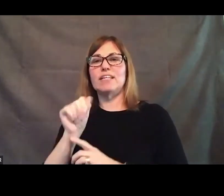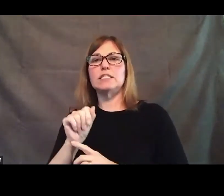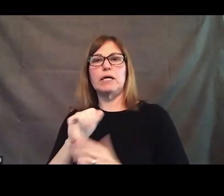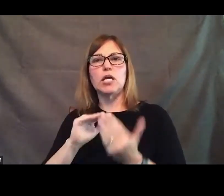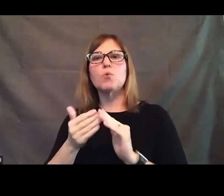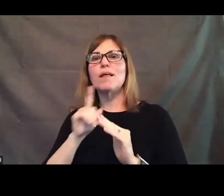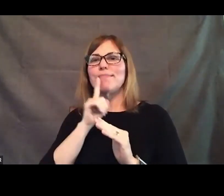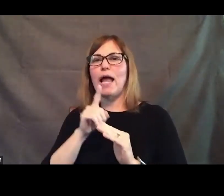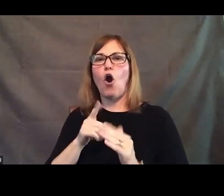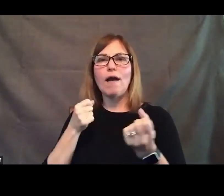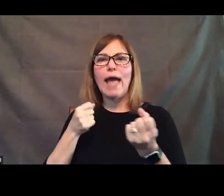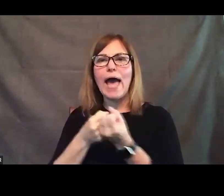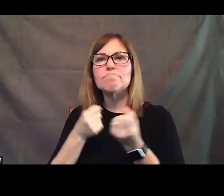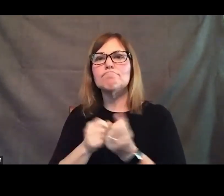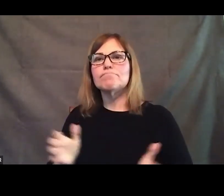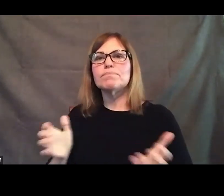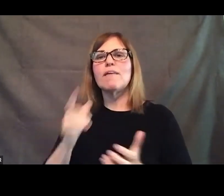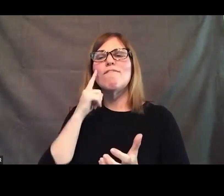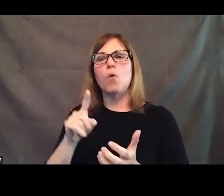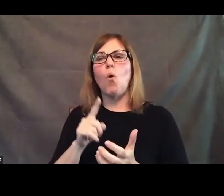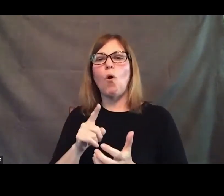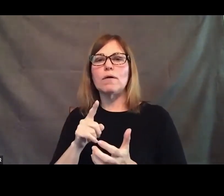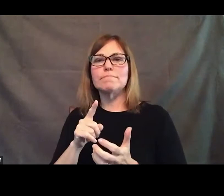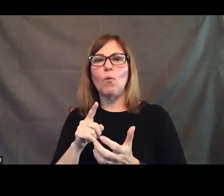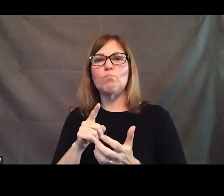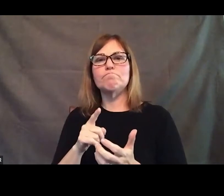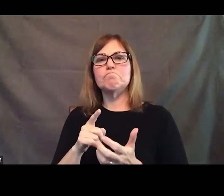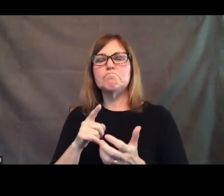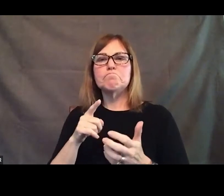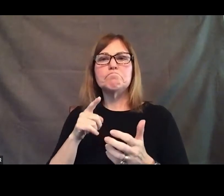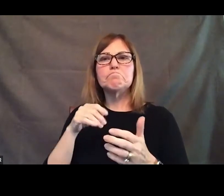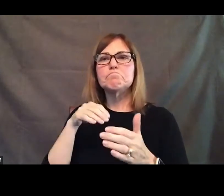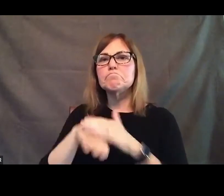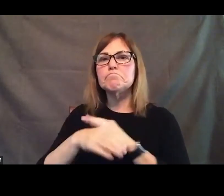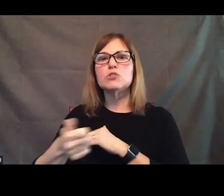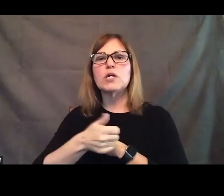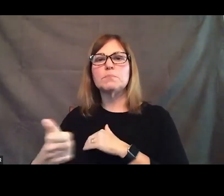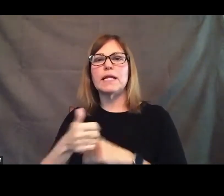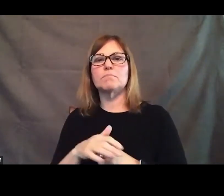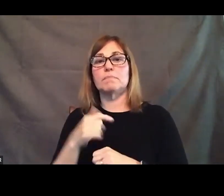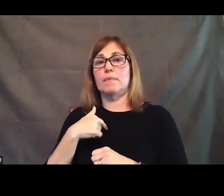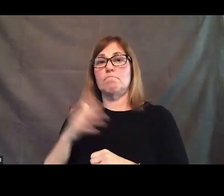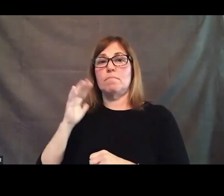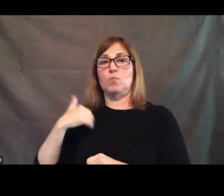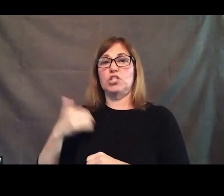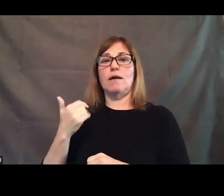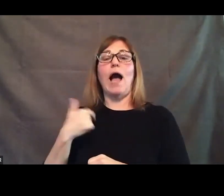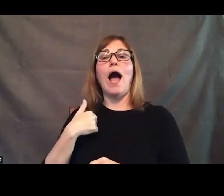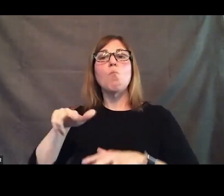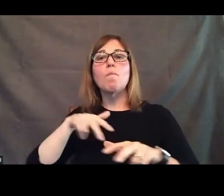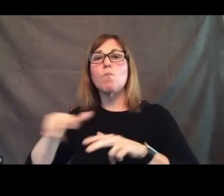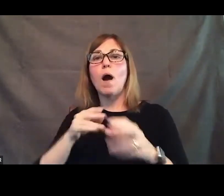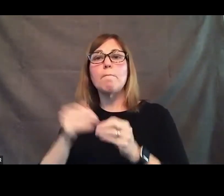transportation. When I was younger, I walked to most places or got a ride from my parents, so I never thought about accessible